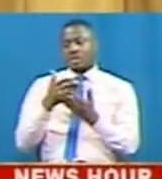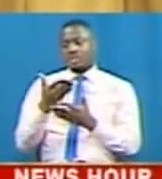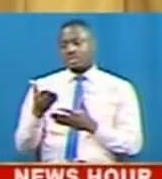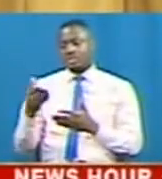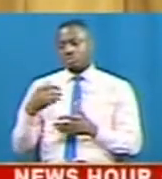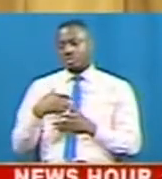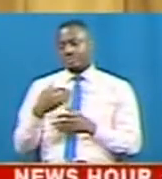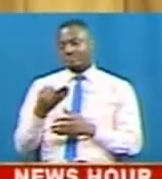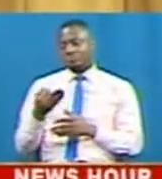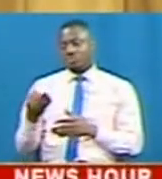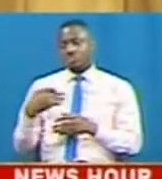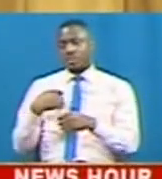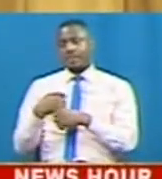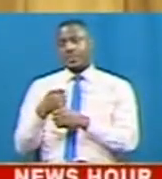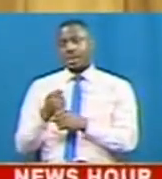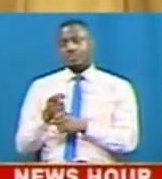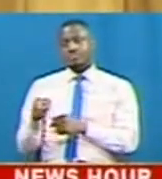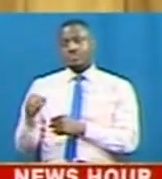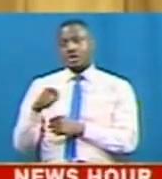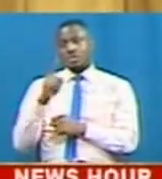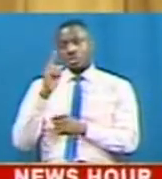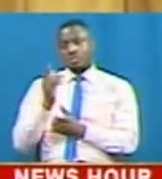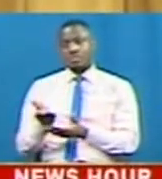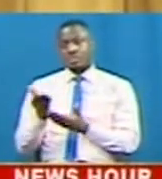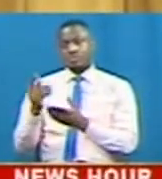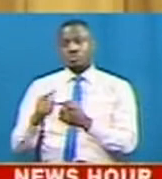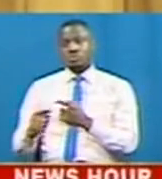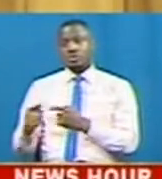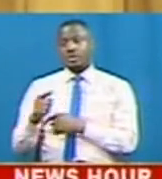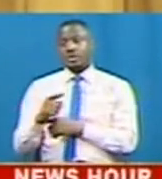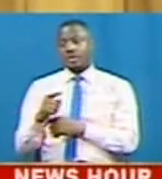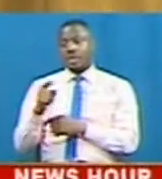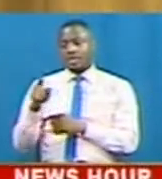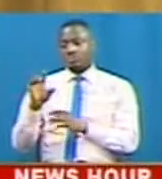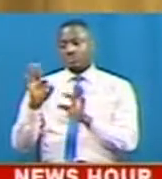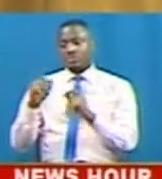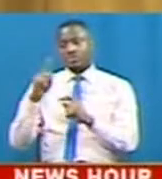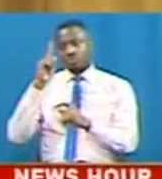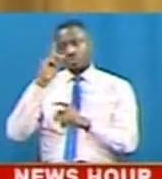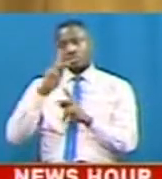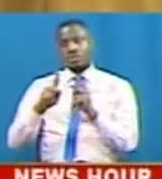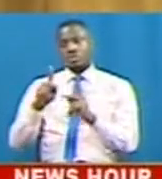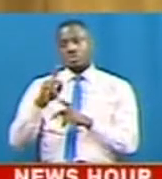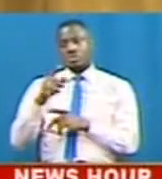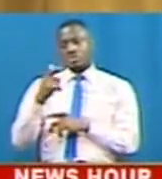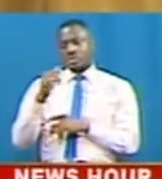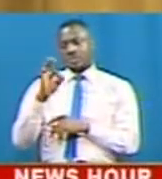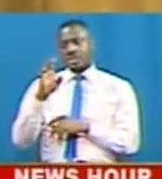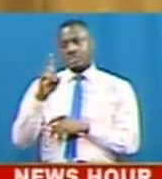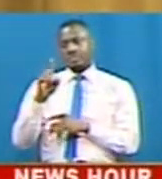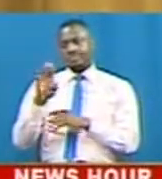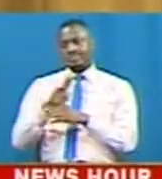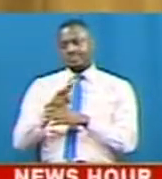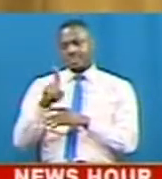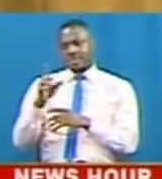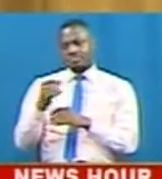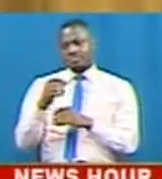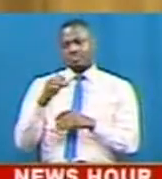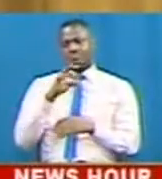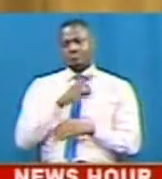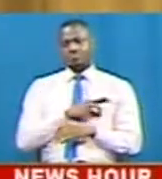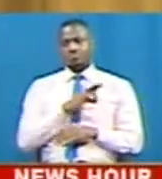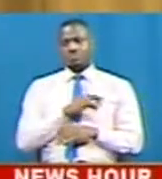and functionality of what is going to be presented to you today is fit for purpose. The DFID urged the business community to take advantage of the